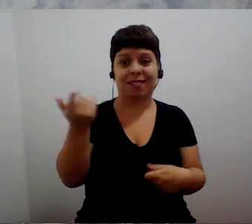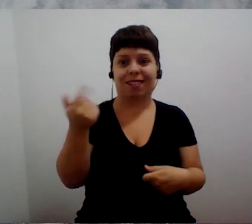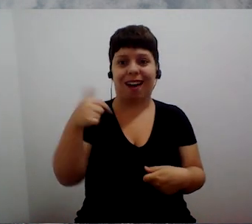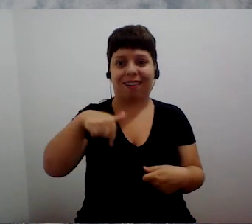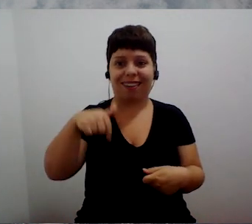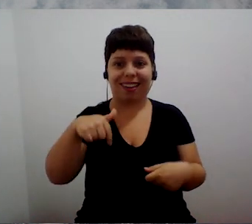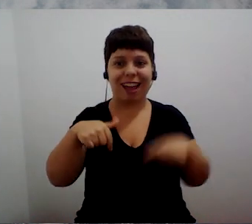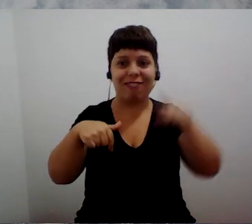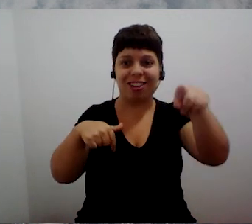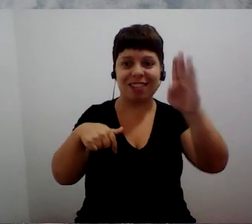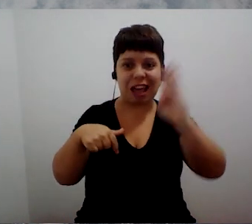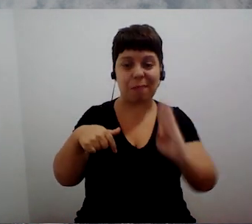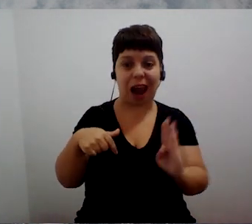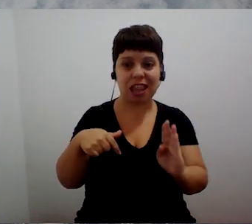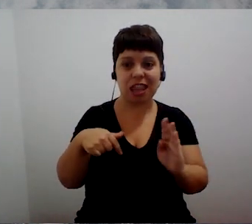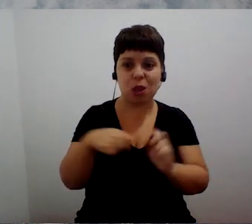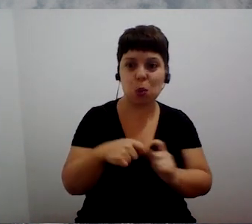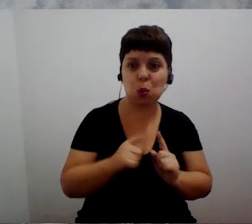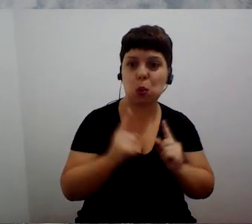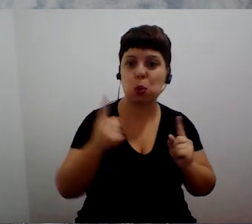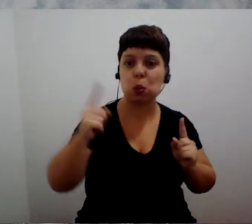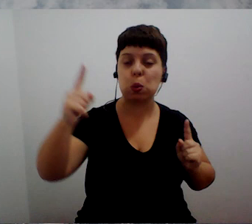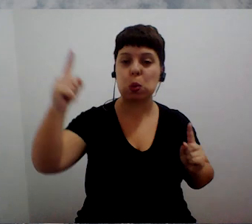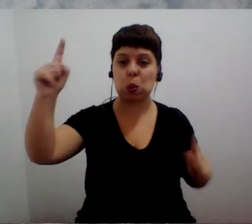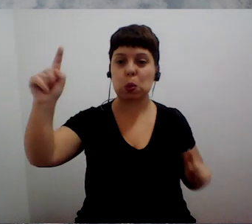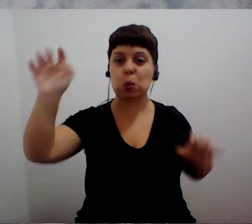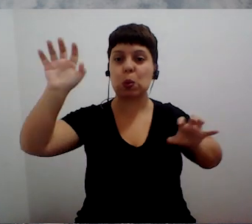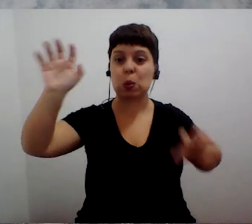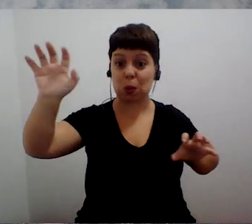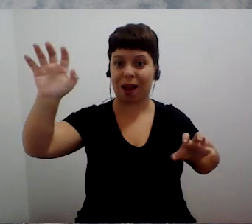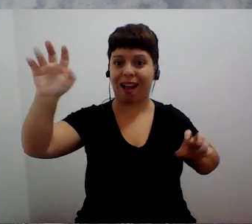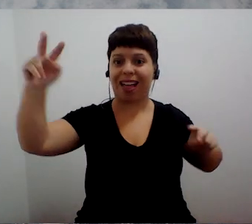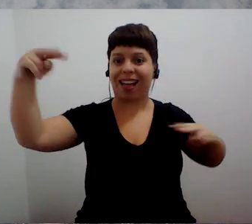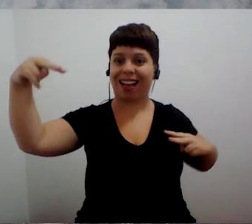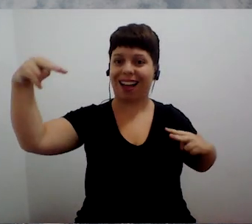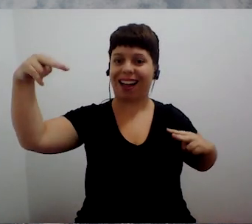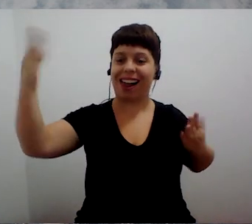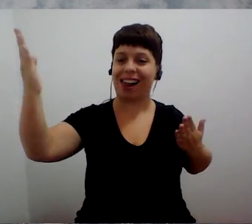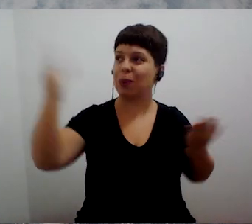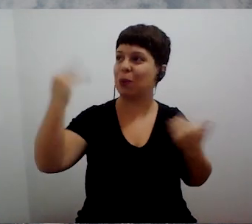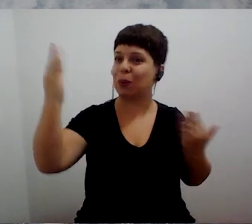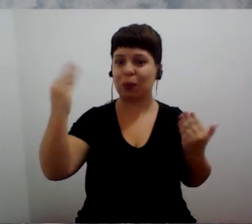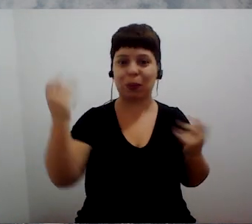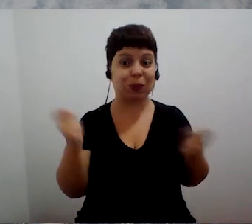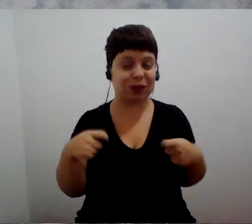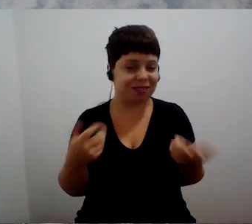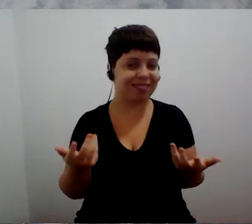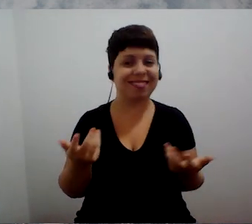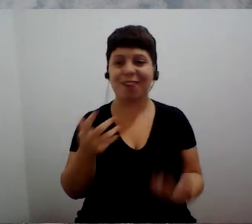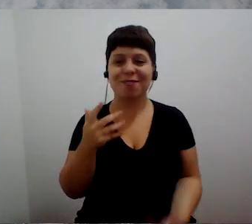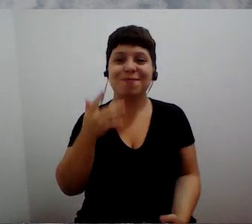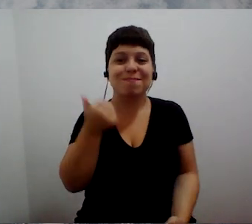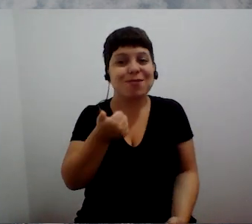same stage, even though we are actually sitting in our respective capitals all over the world. So very good to be with